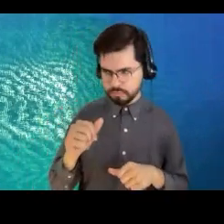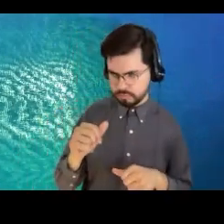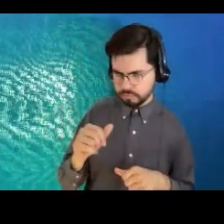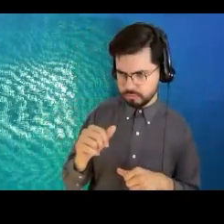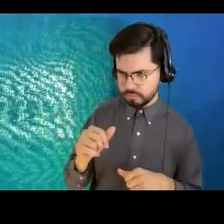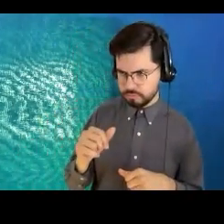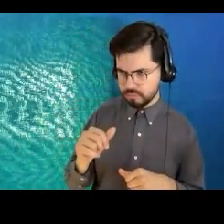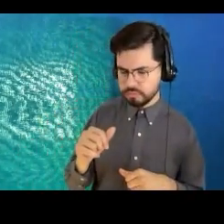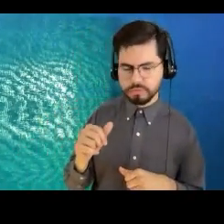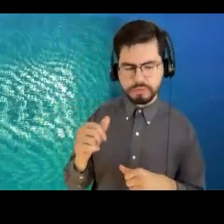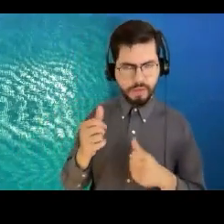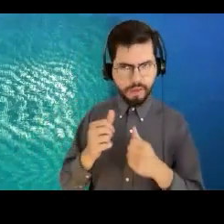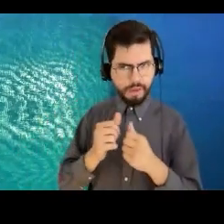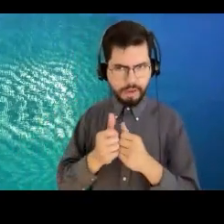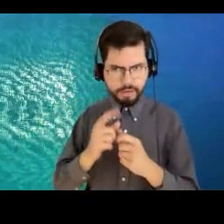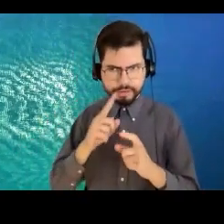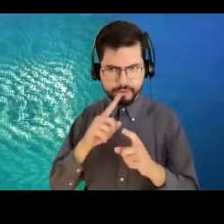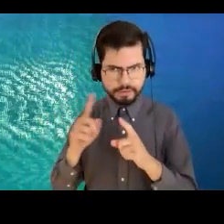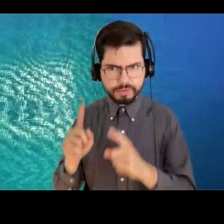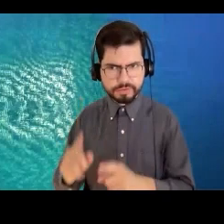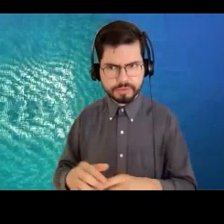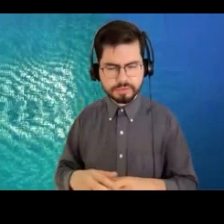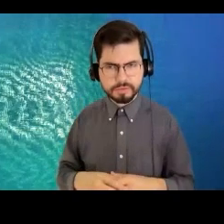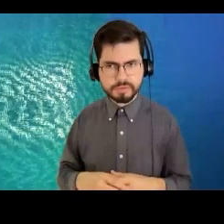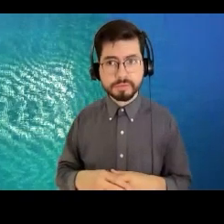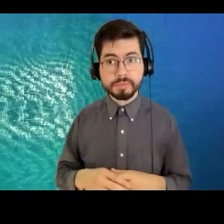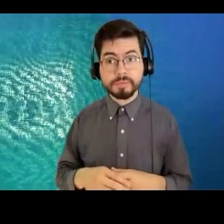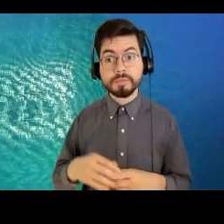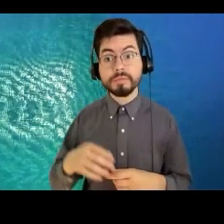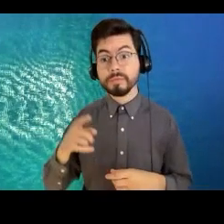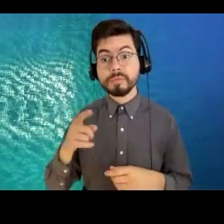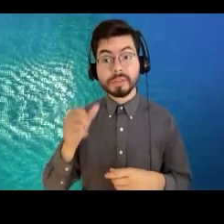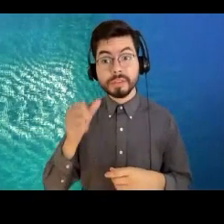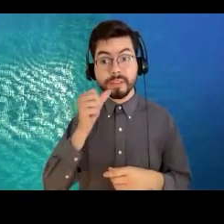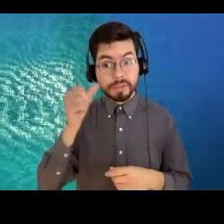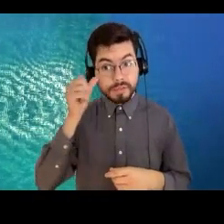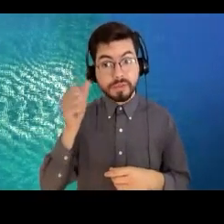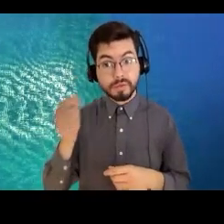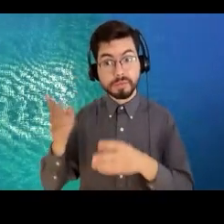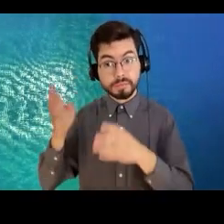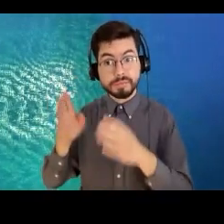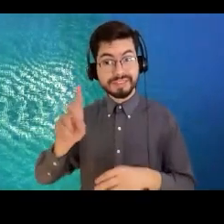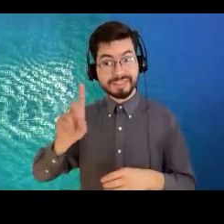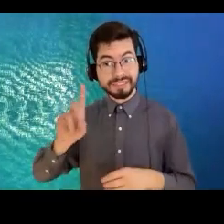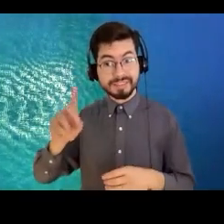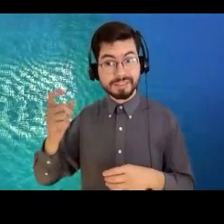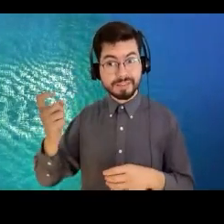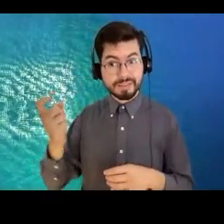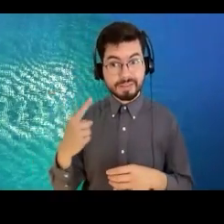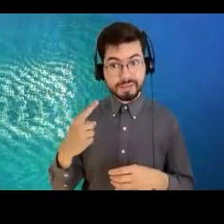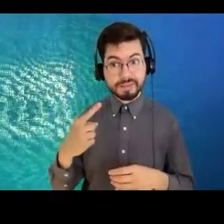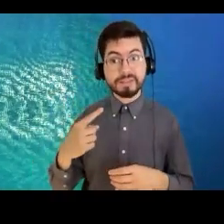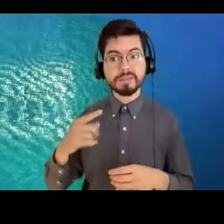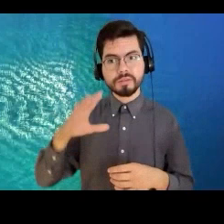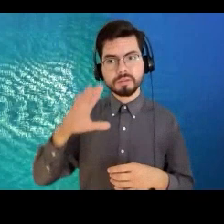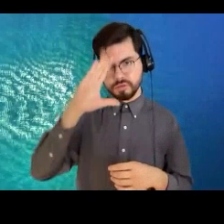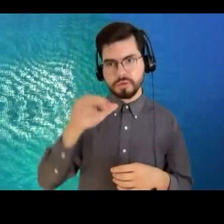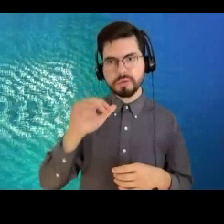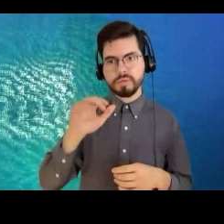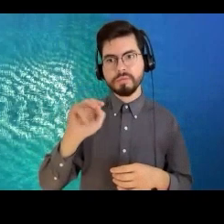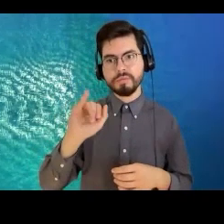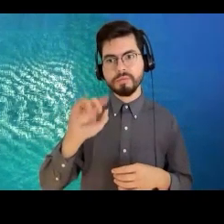and I actually had an easier question than that yesterday, which was on the way back from Midway